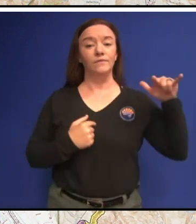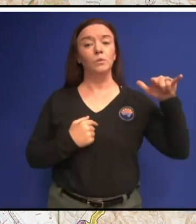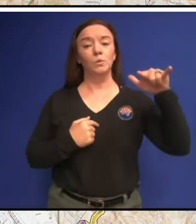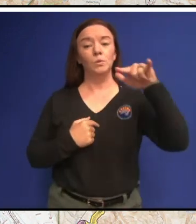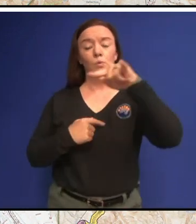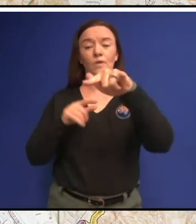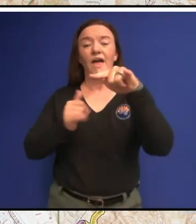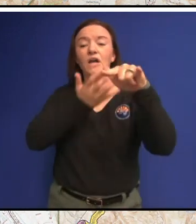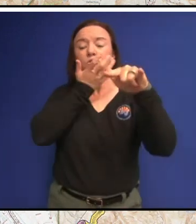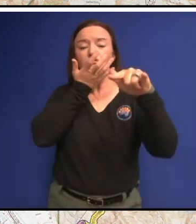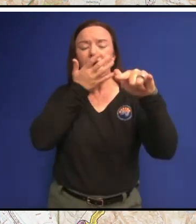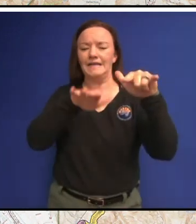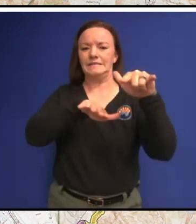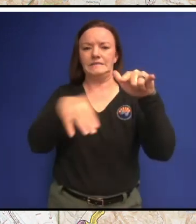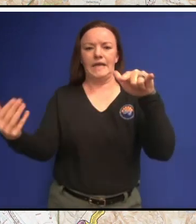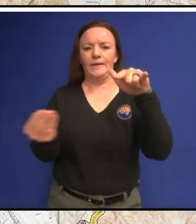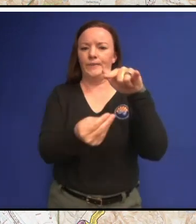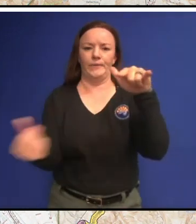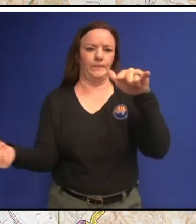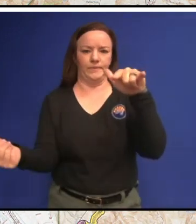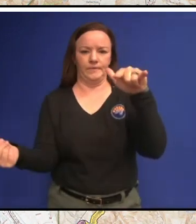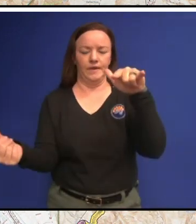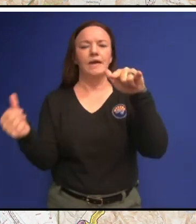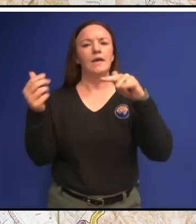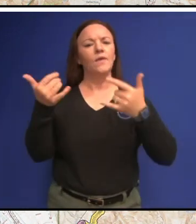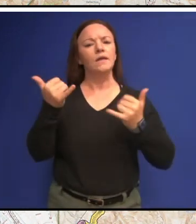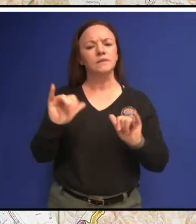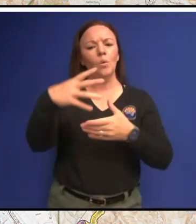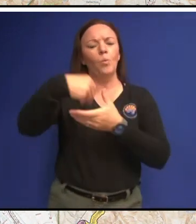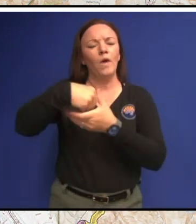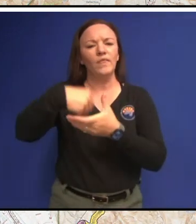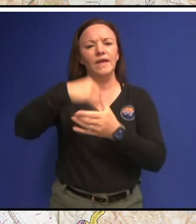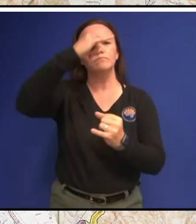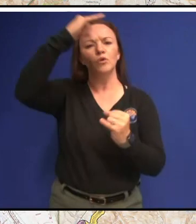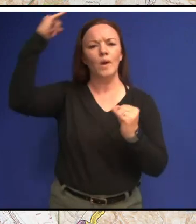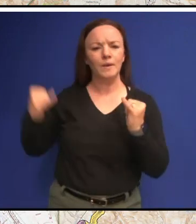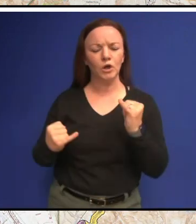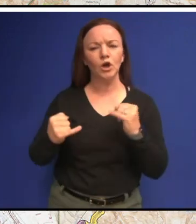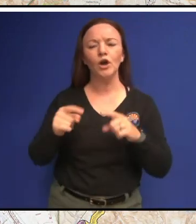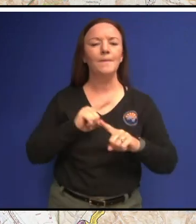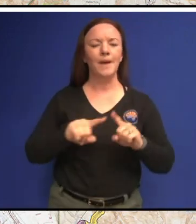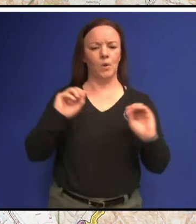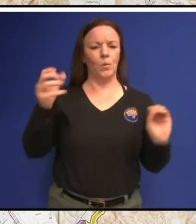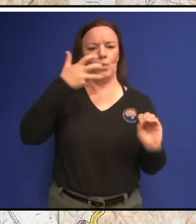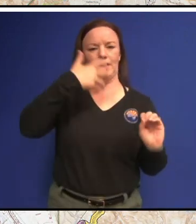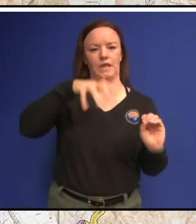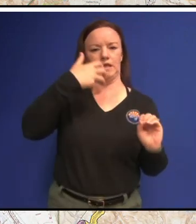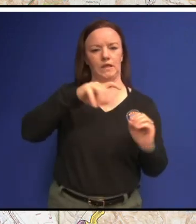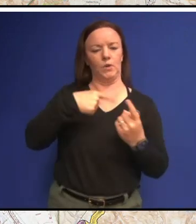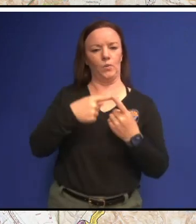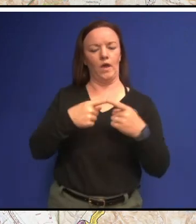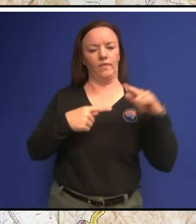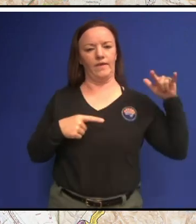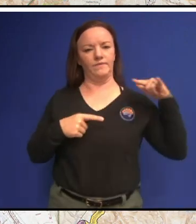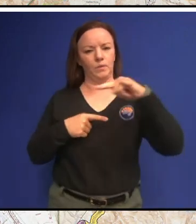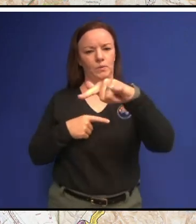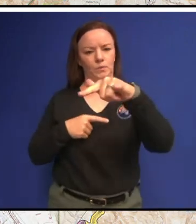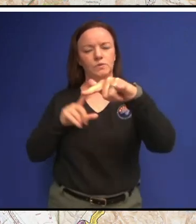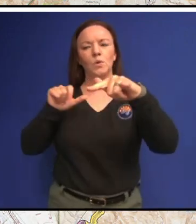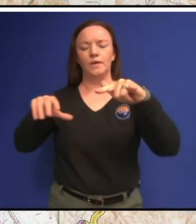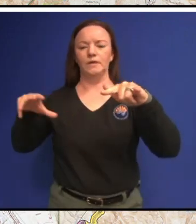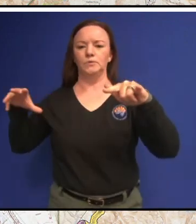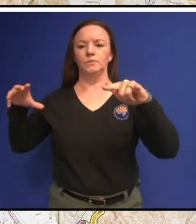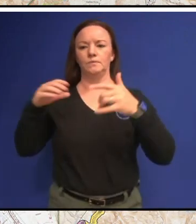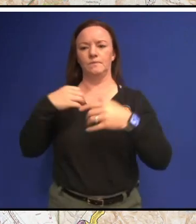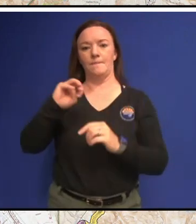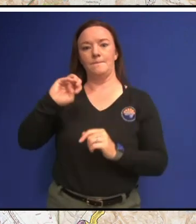night, that would still be part of the fire's perimeter, but it wouldn't necessarily show heat at night when they flew it. So they need to correct it. The other